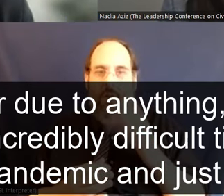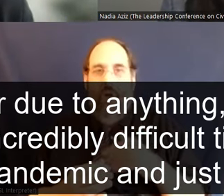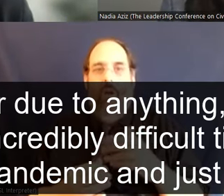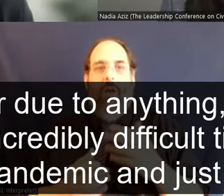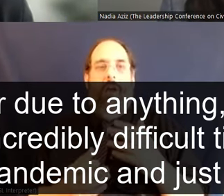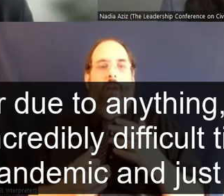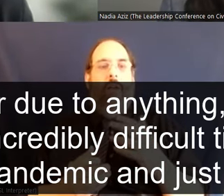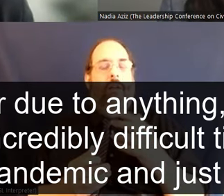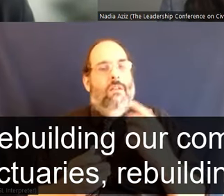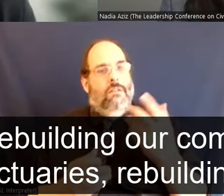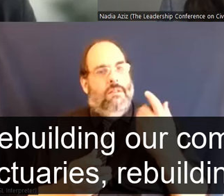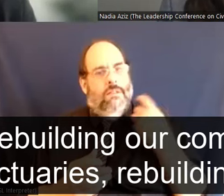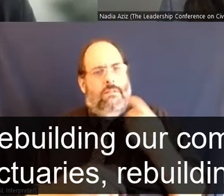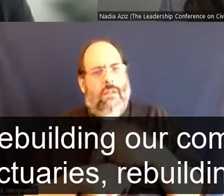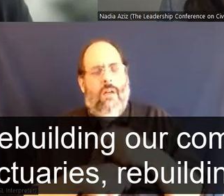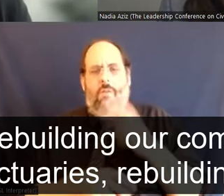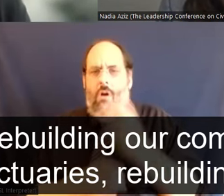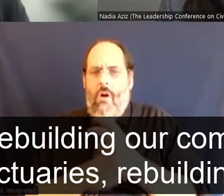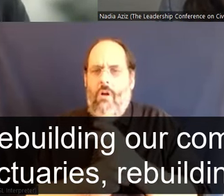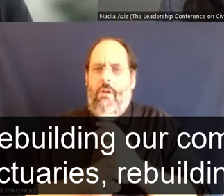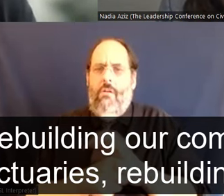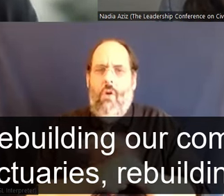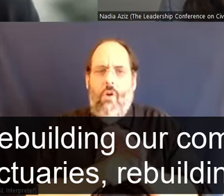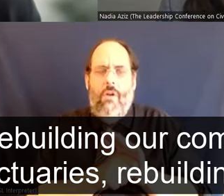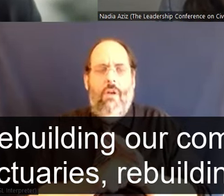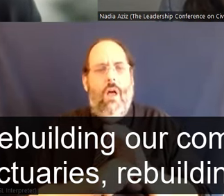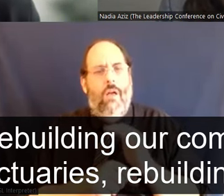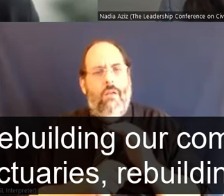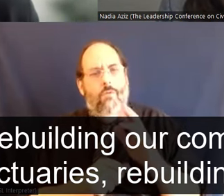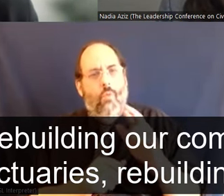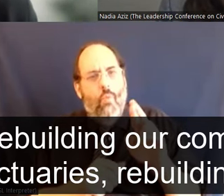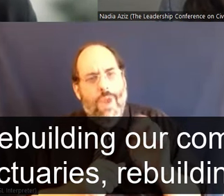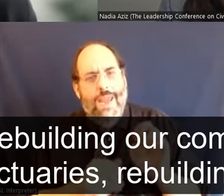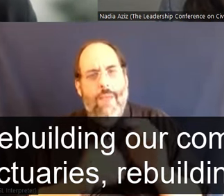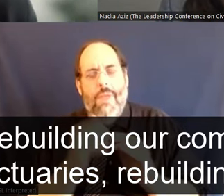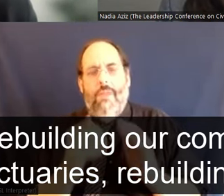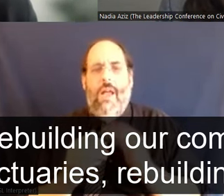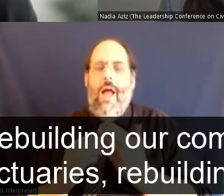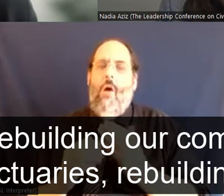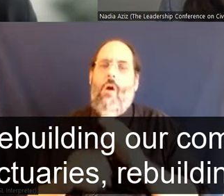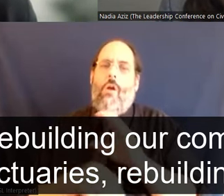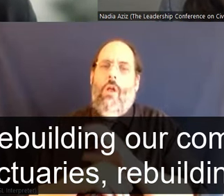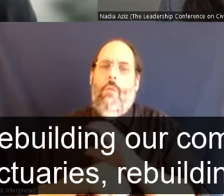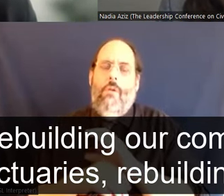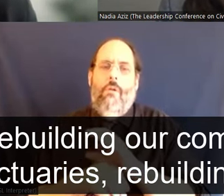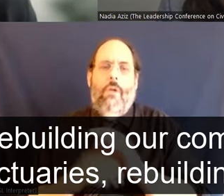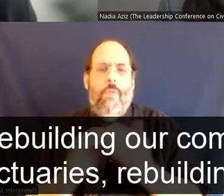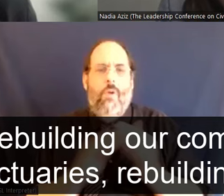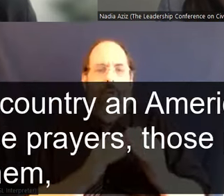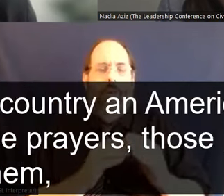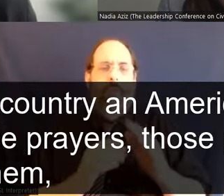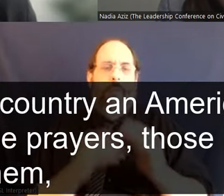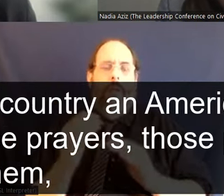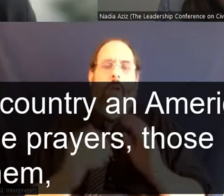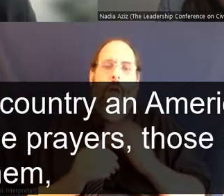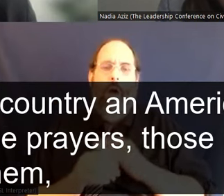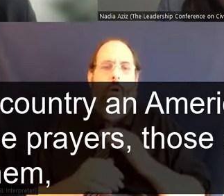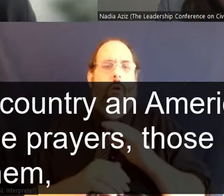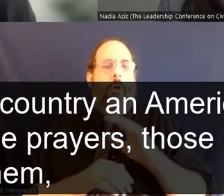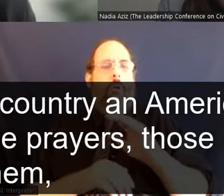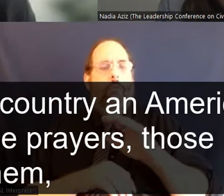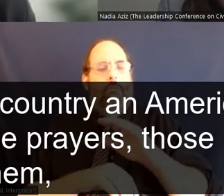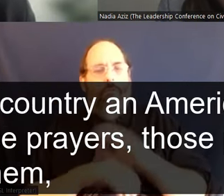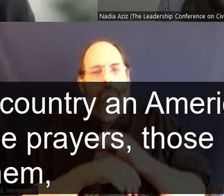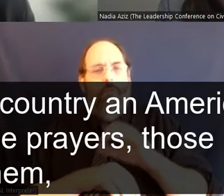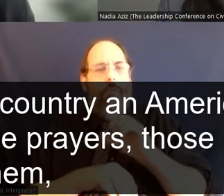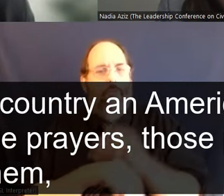the pandemic and just us rebuilding our communities, rebuilding our sanctuaries, rebuilding what it means to be in this